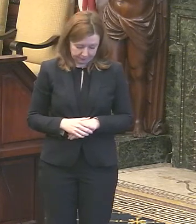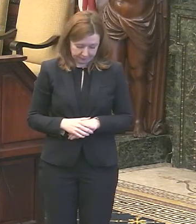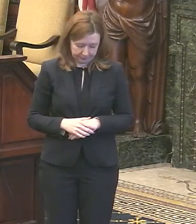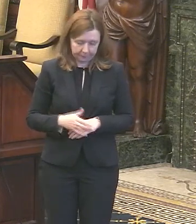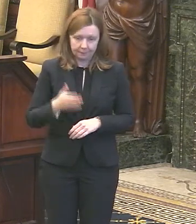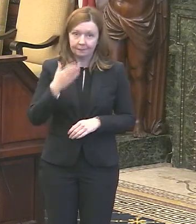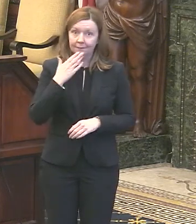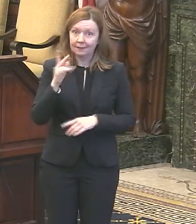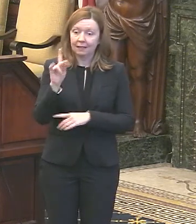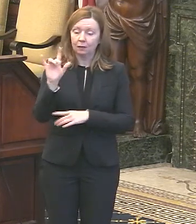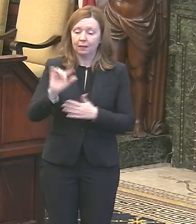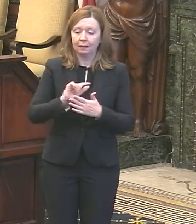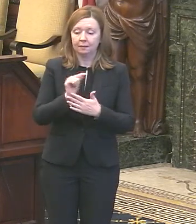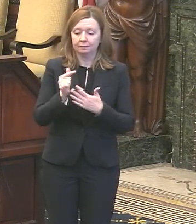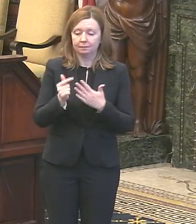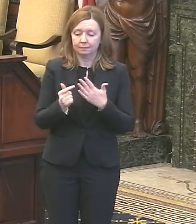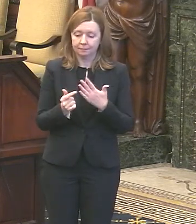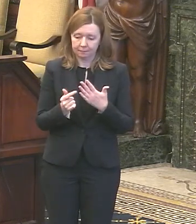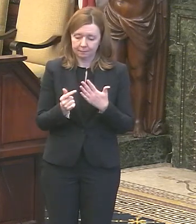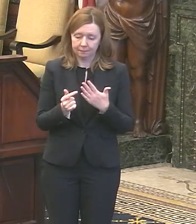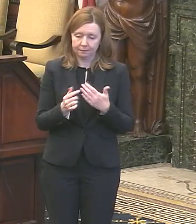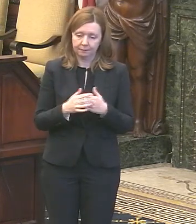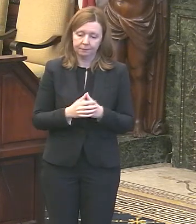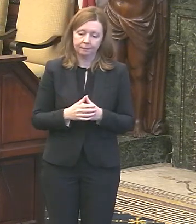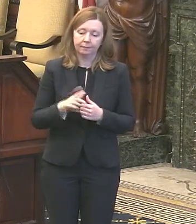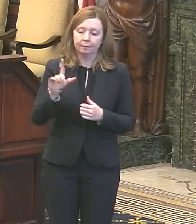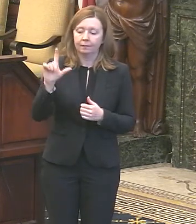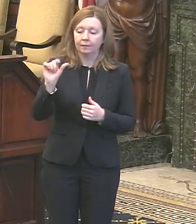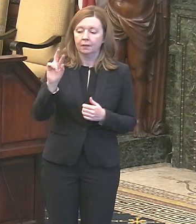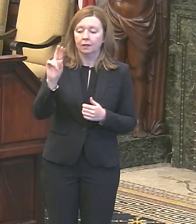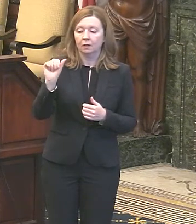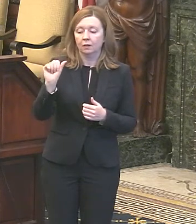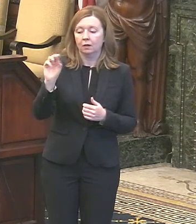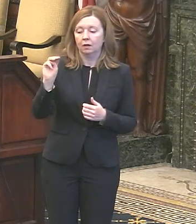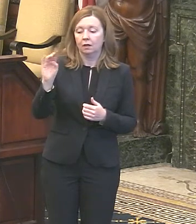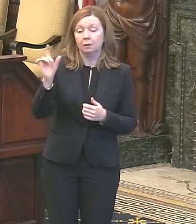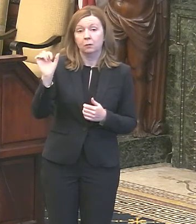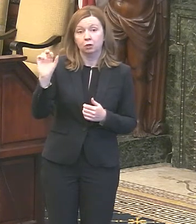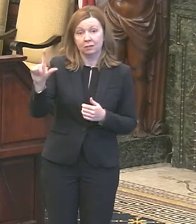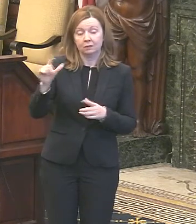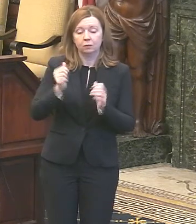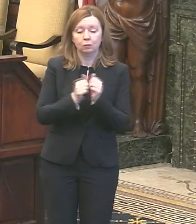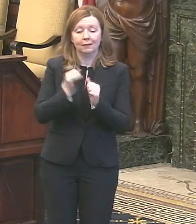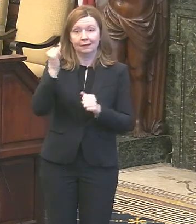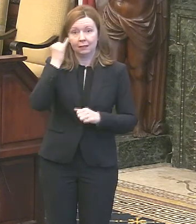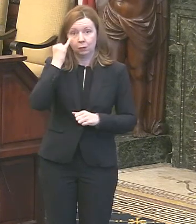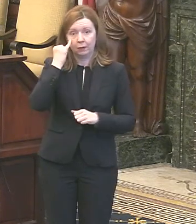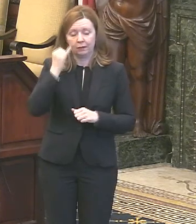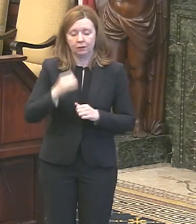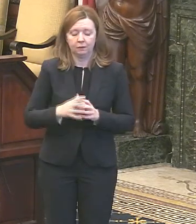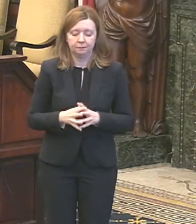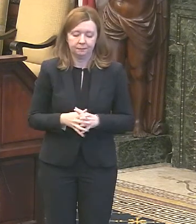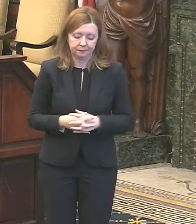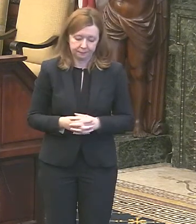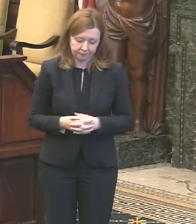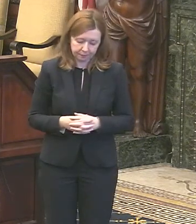Thank you, Kennedy. We will now move over to Laura McChrystal with the Inquirer.